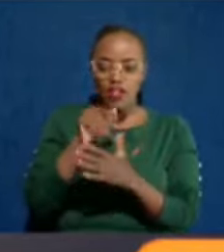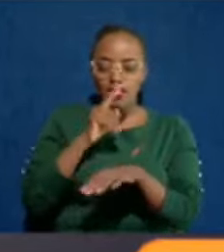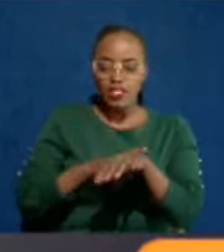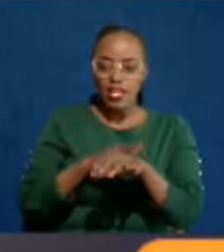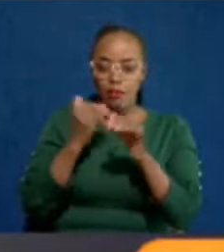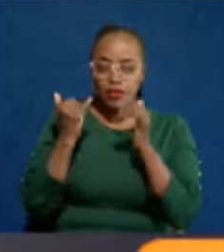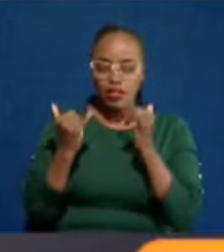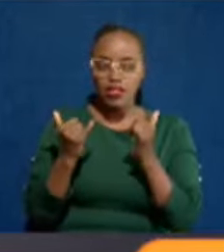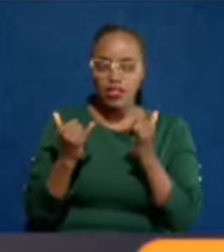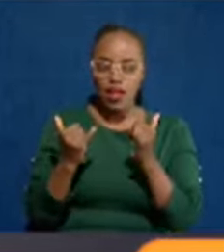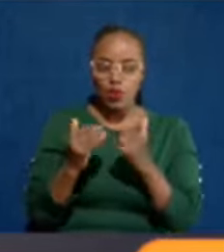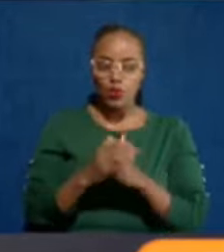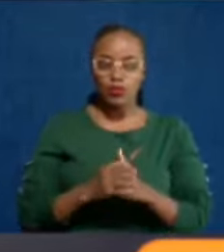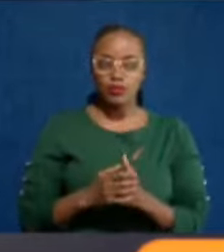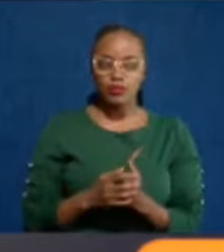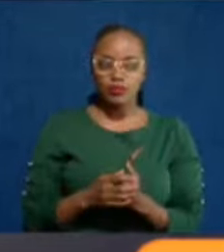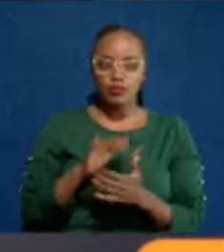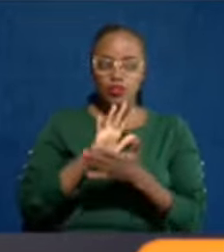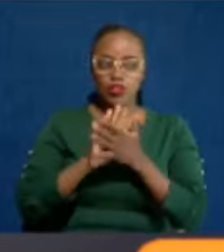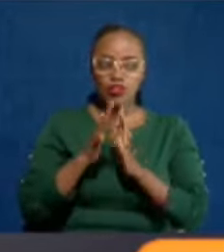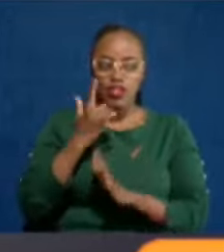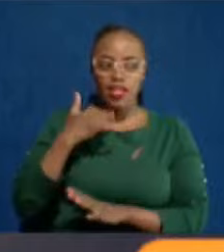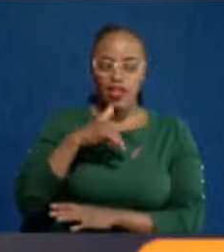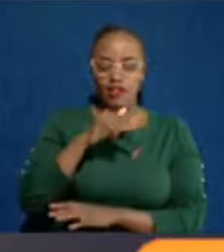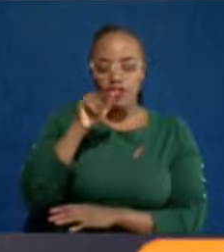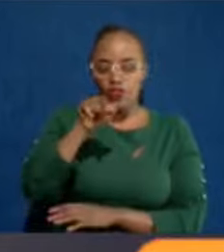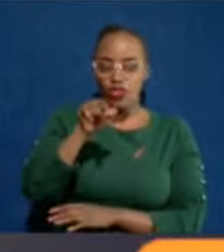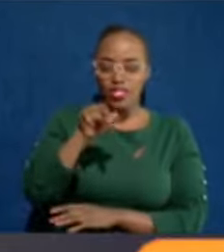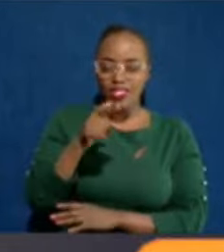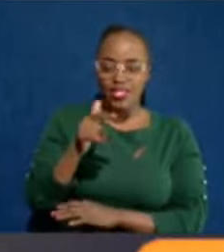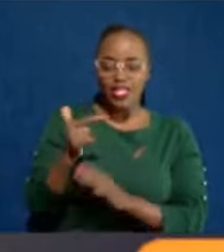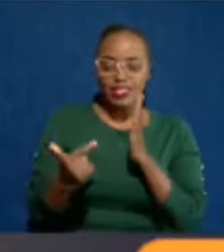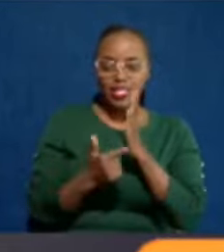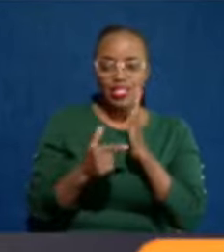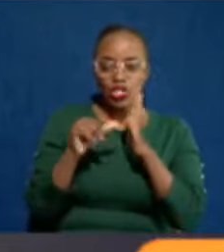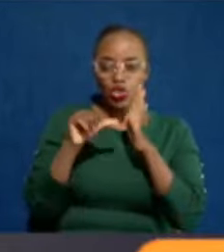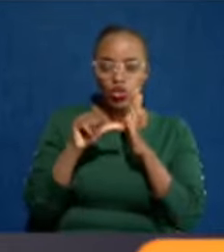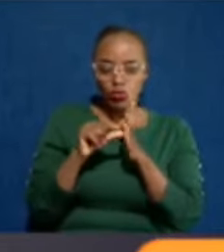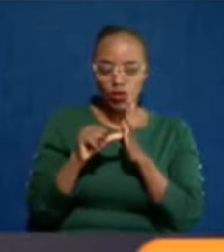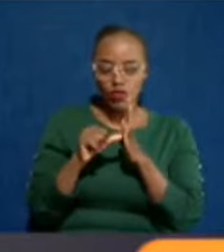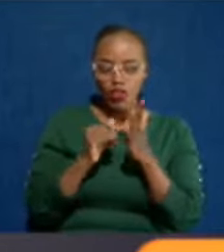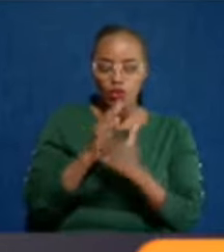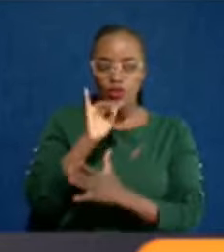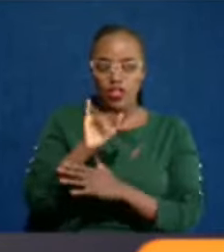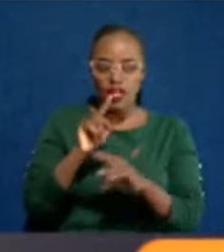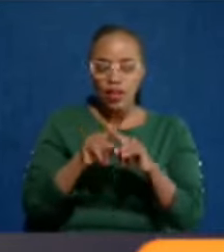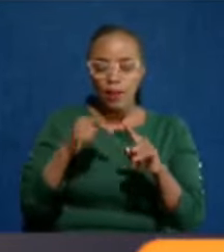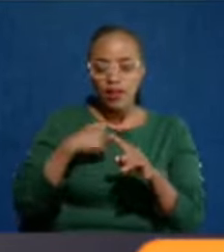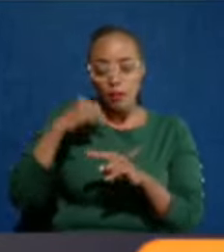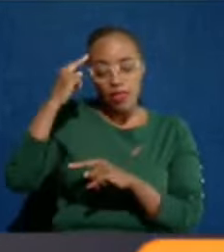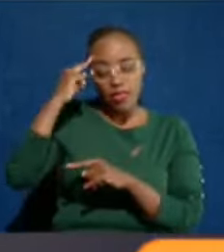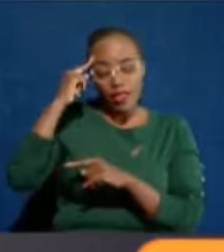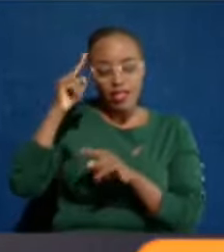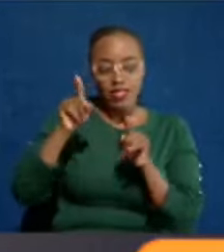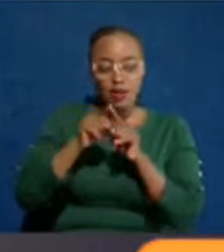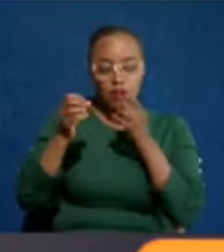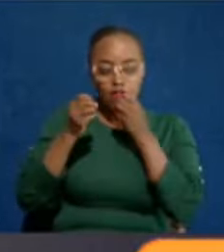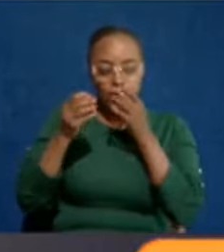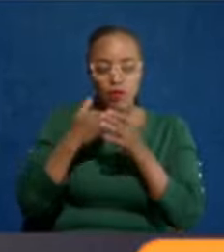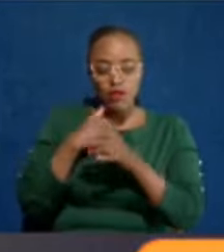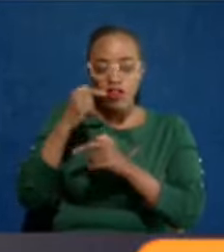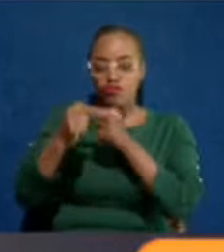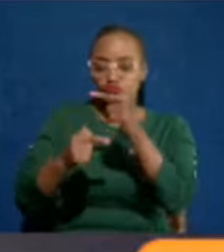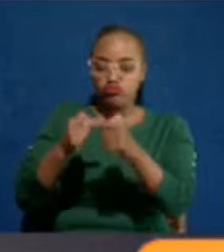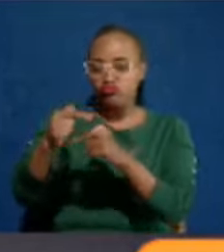moment. Forgive us for that technical hitch with that, but I think we've been duly informed of the